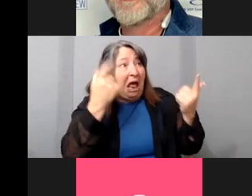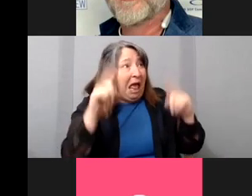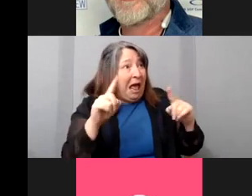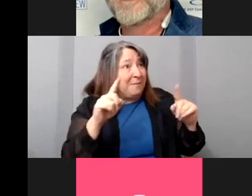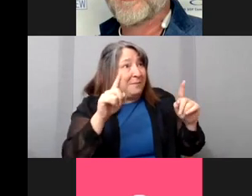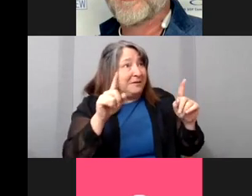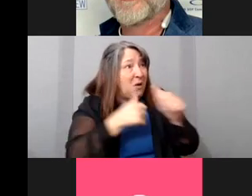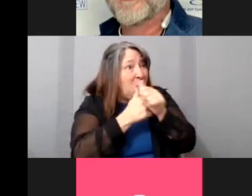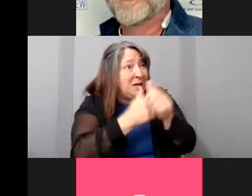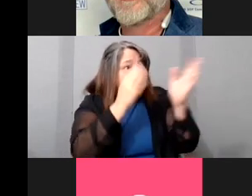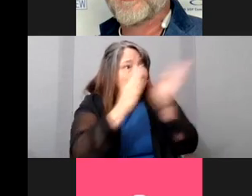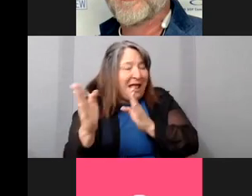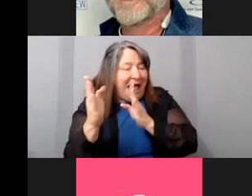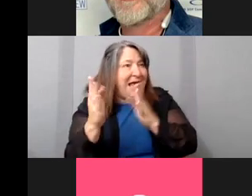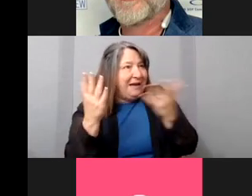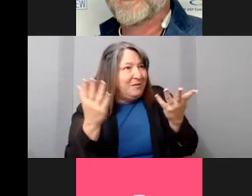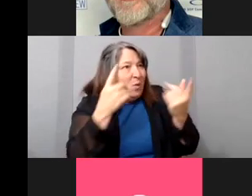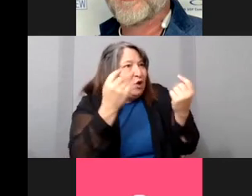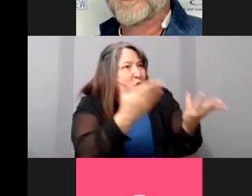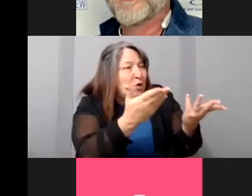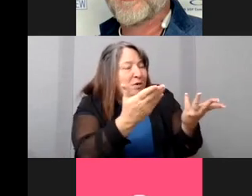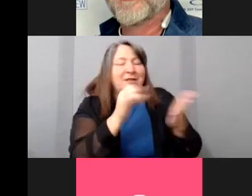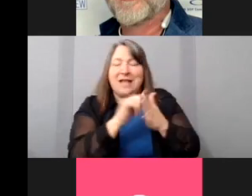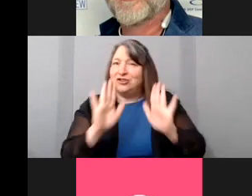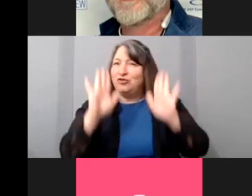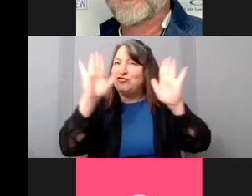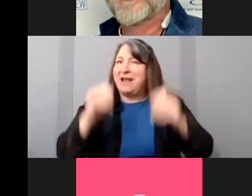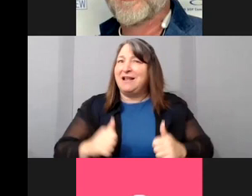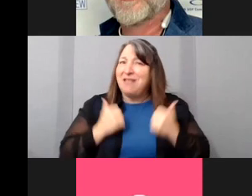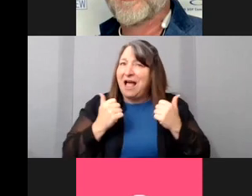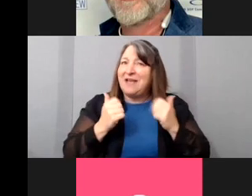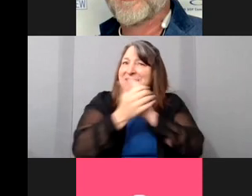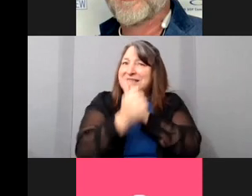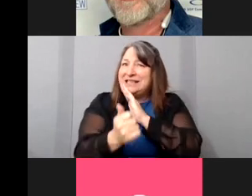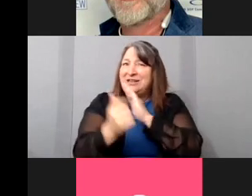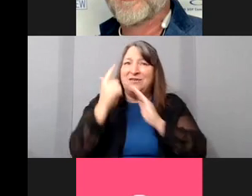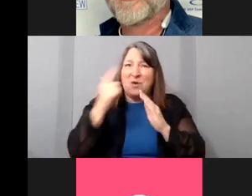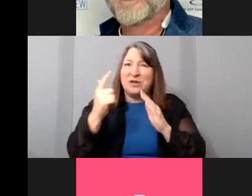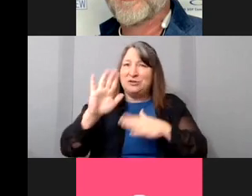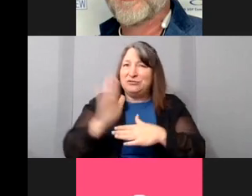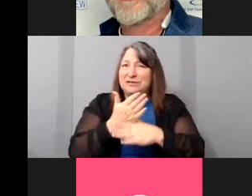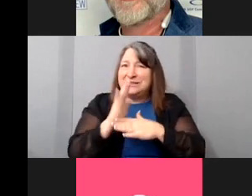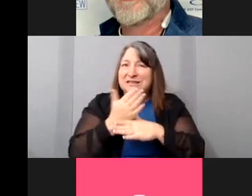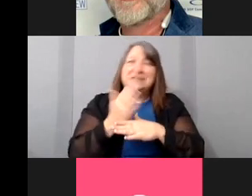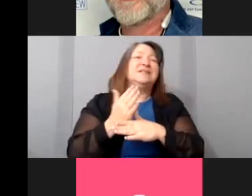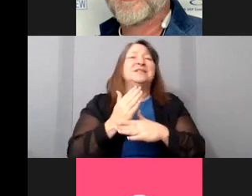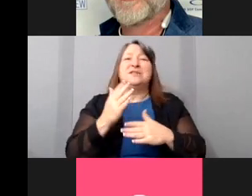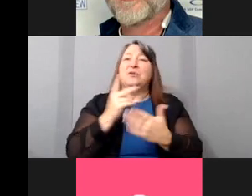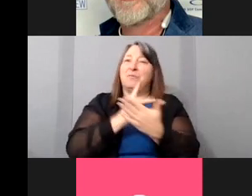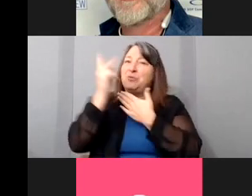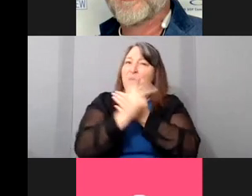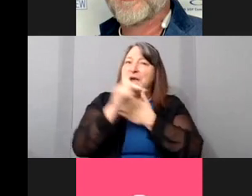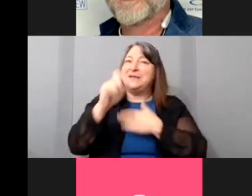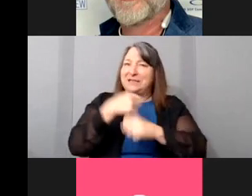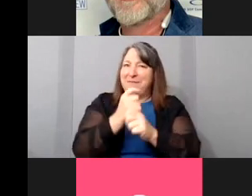great life skill to pass on. But in order to do that, programs have to be taking responsibility for ensuring that those